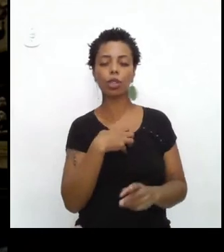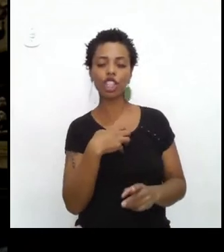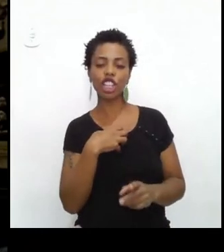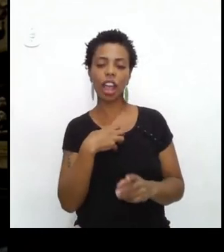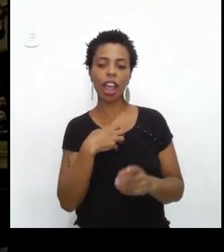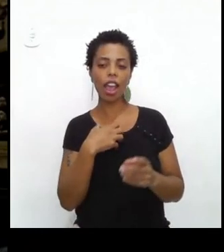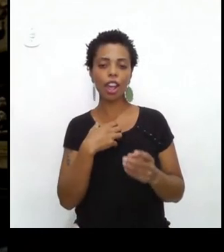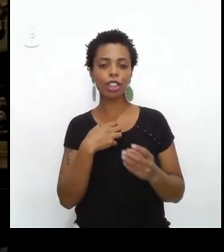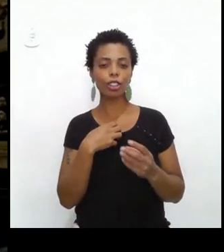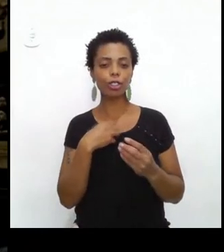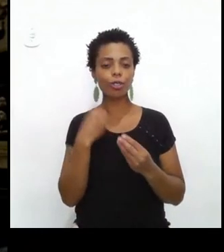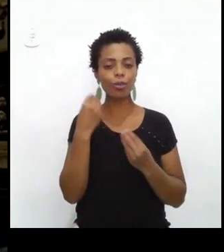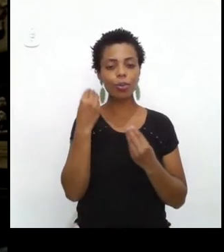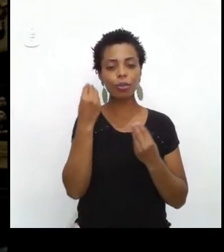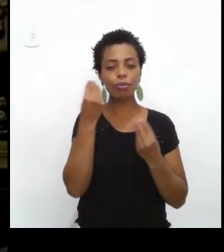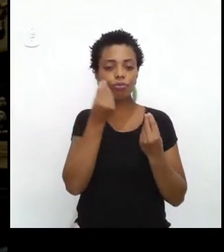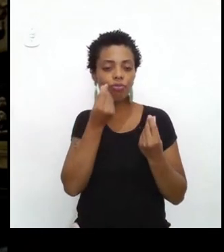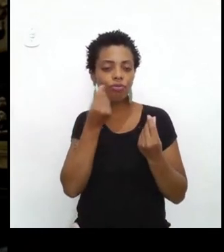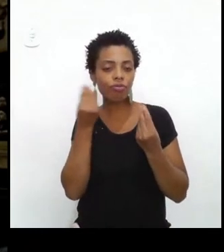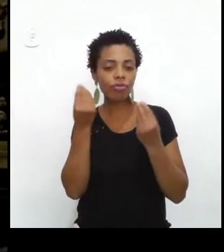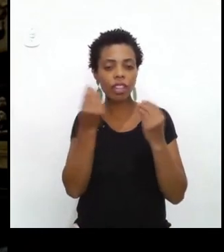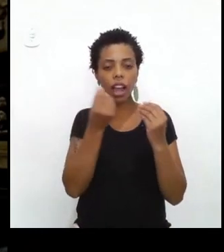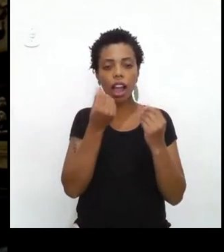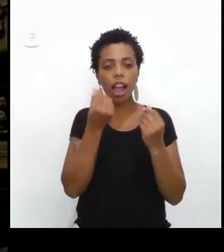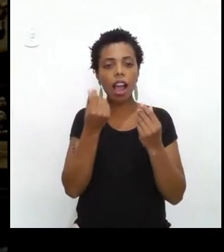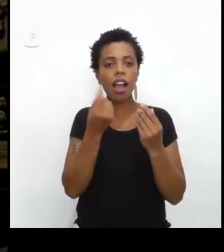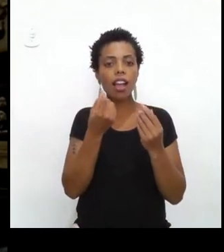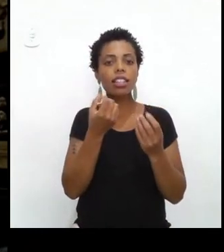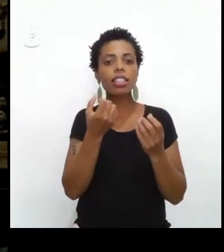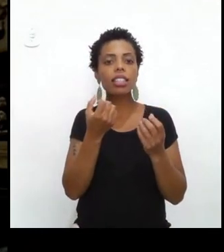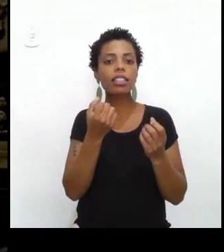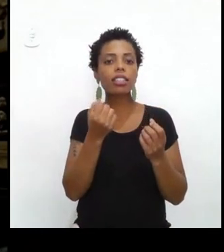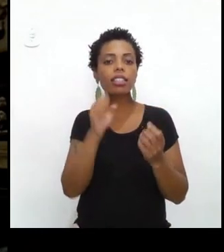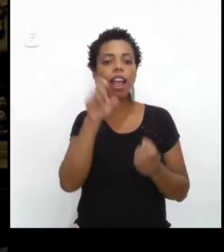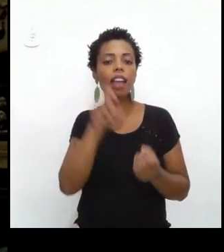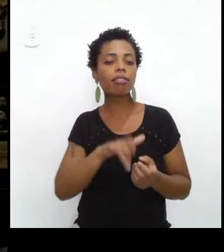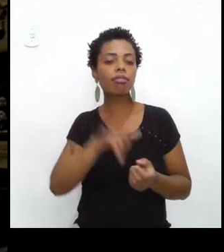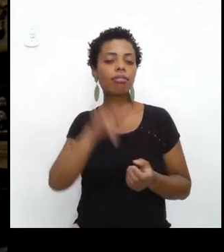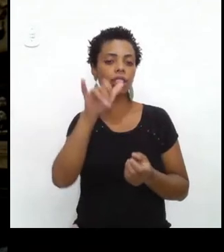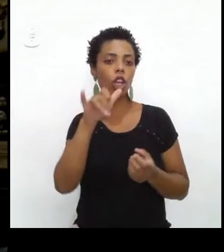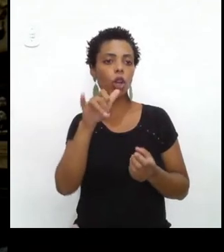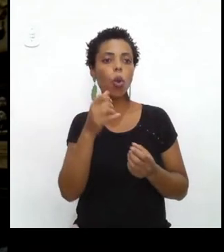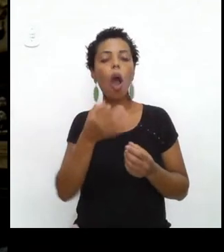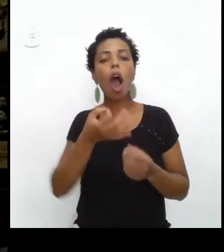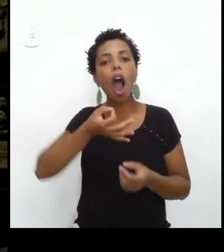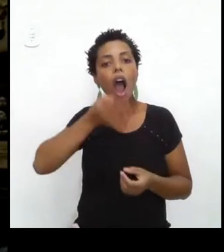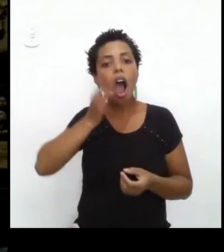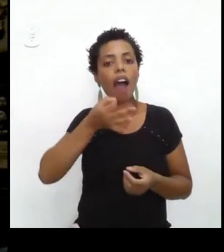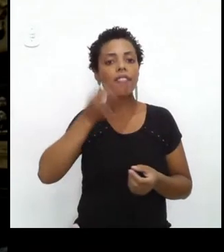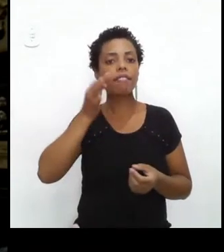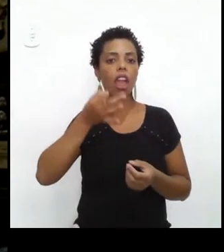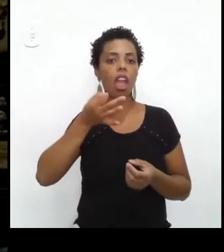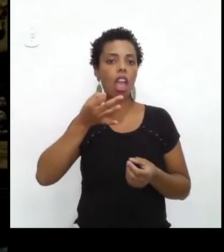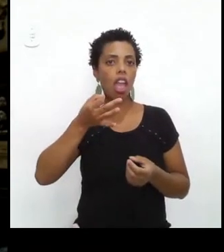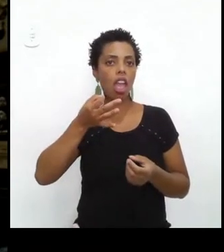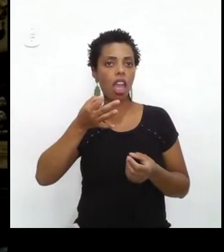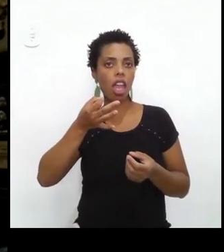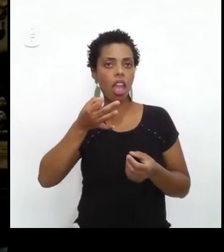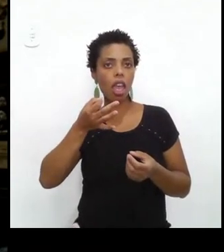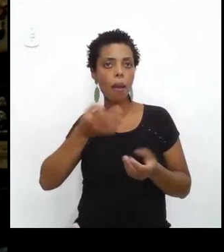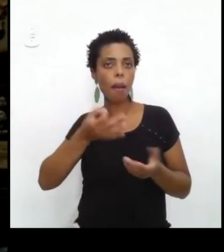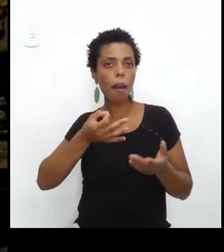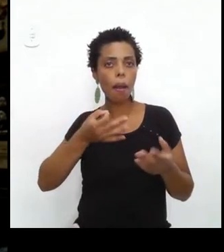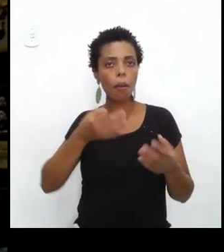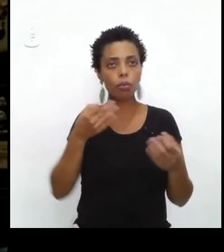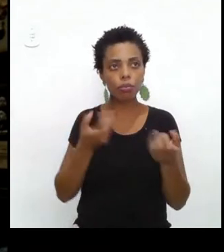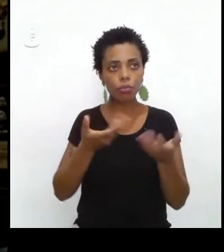cause what we think today and not to Mix and screen Will show you how to hack